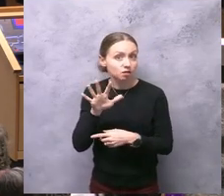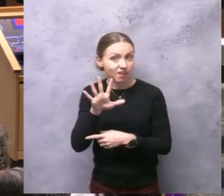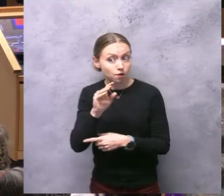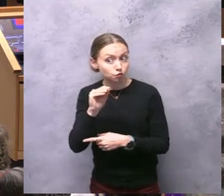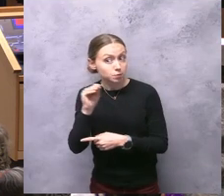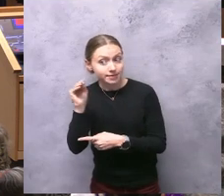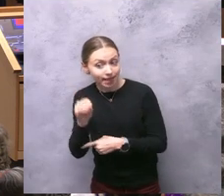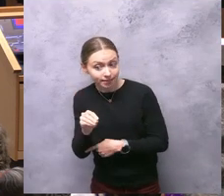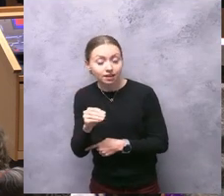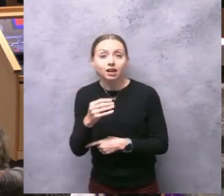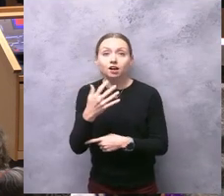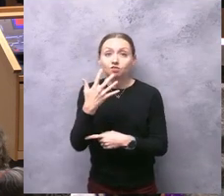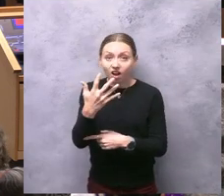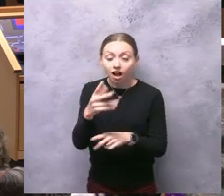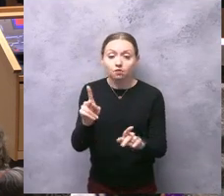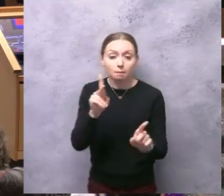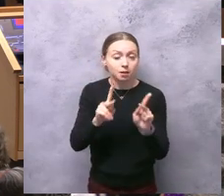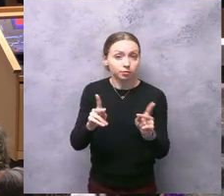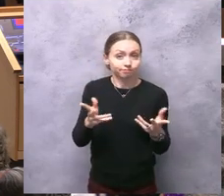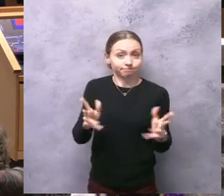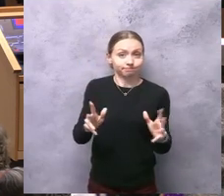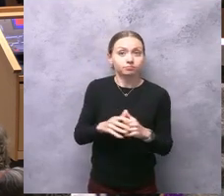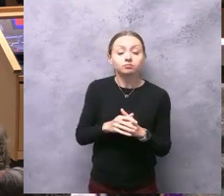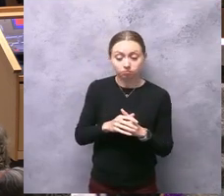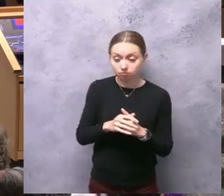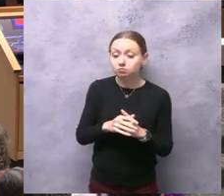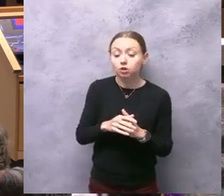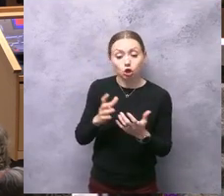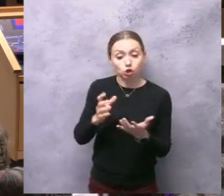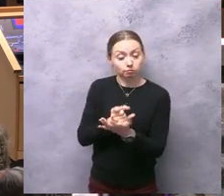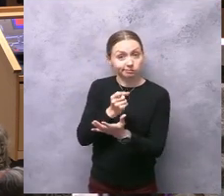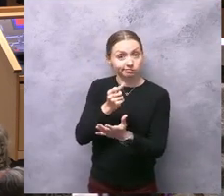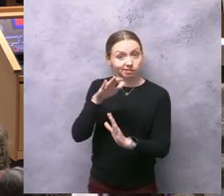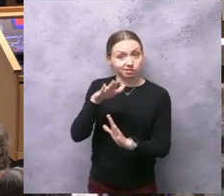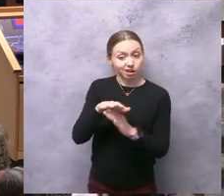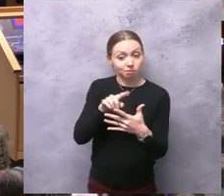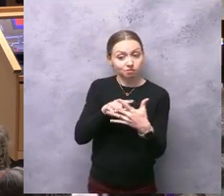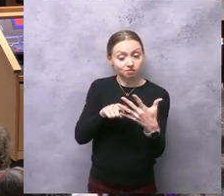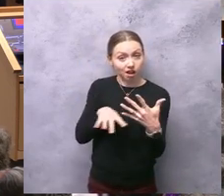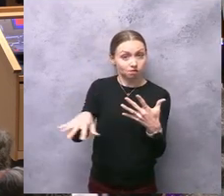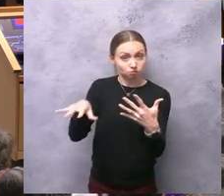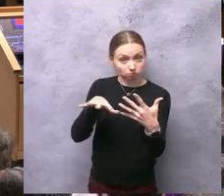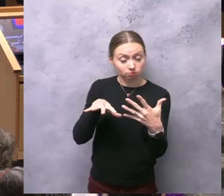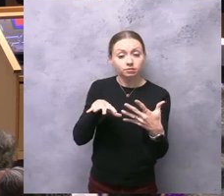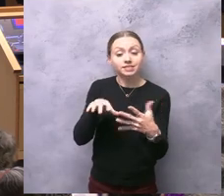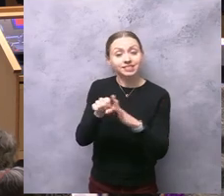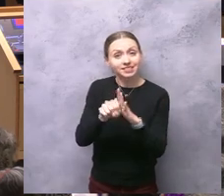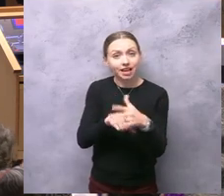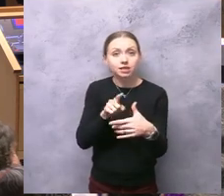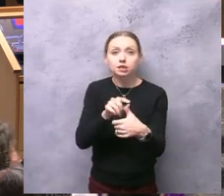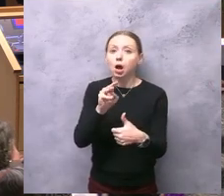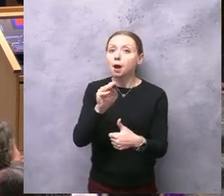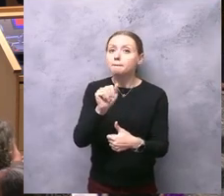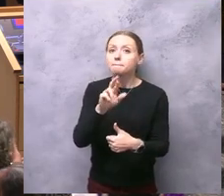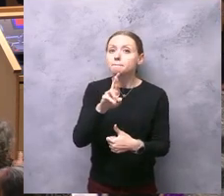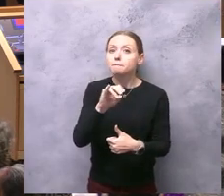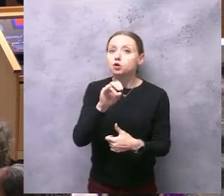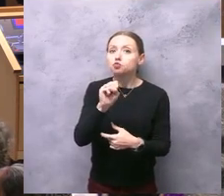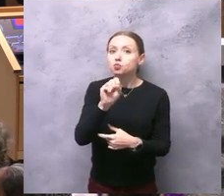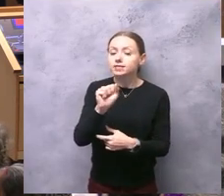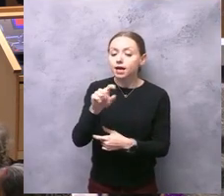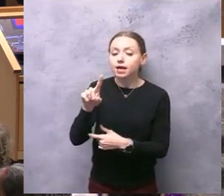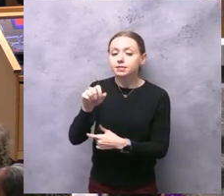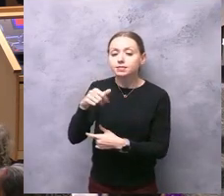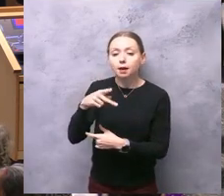it's five people. Making top five in the state is Marissa Zapata. And I believe she was not